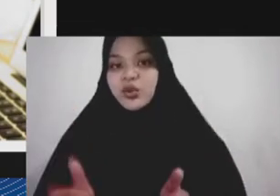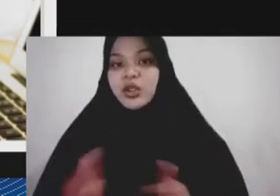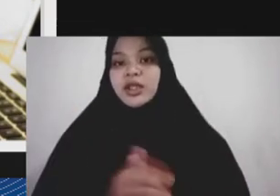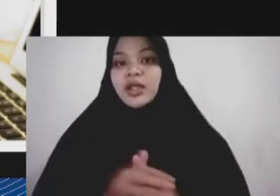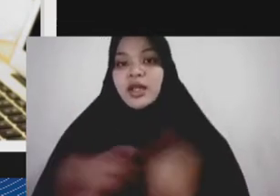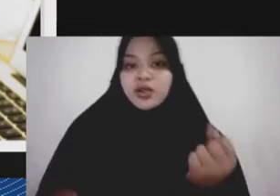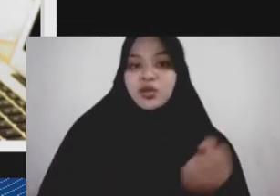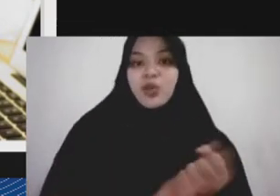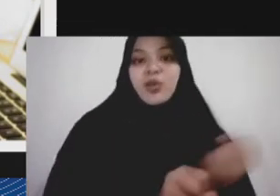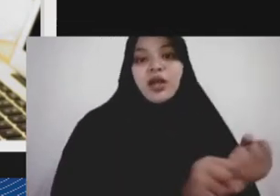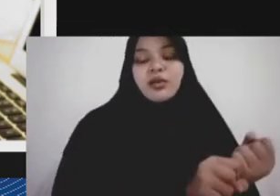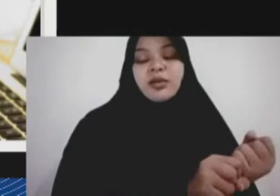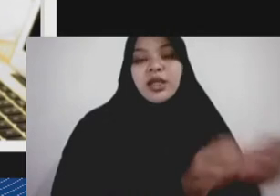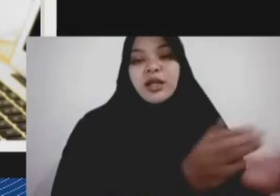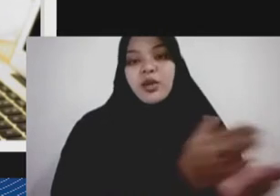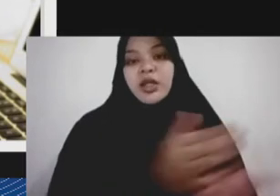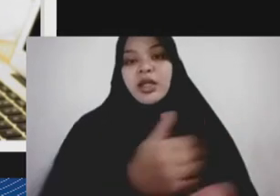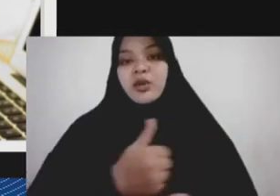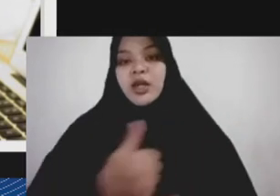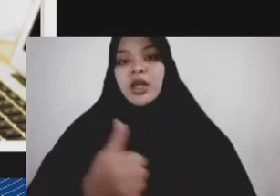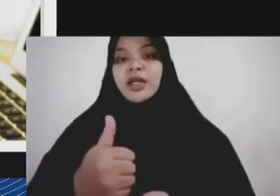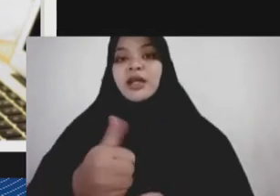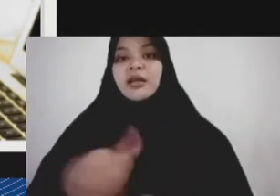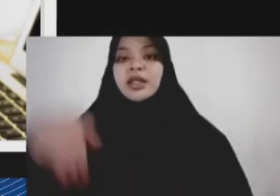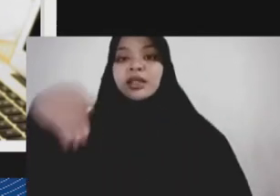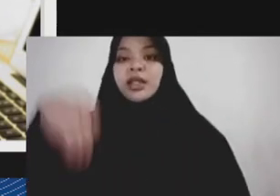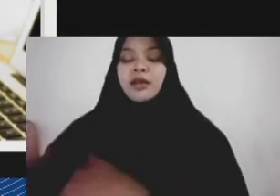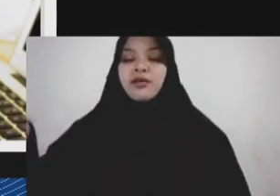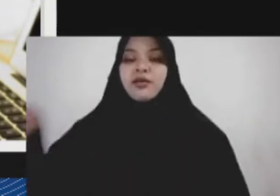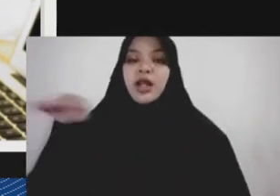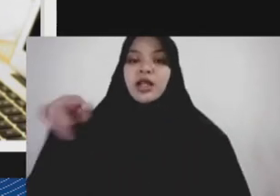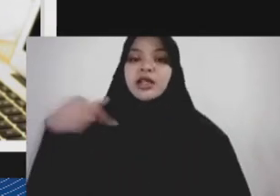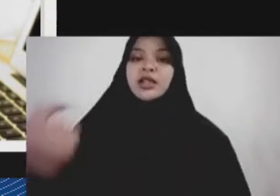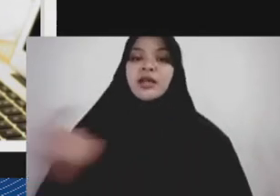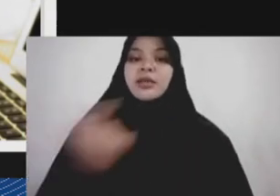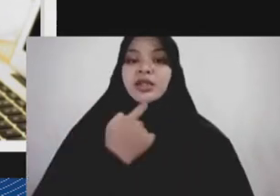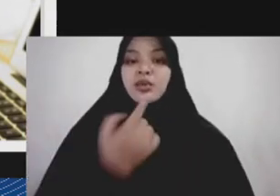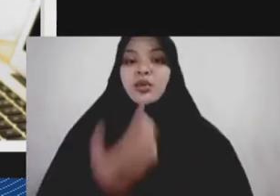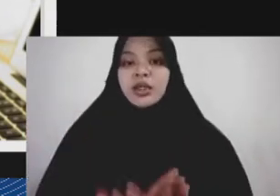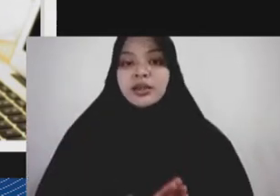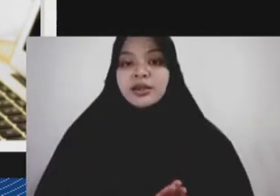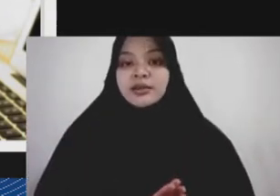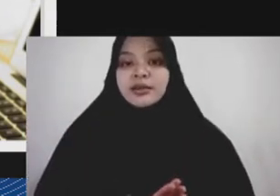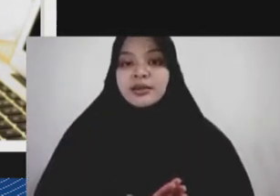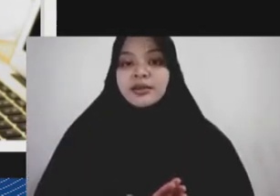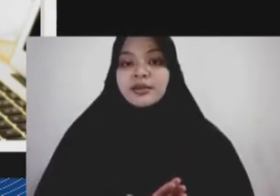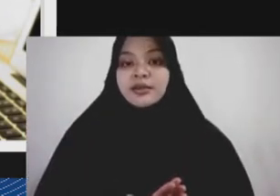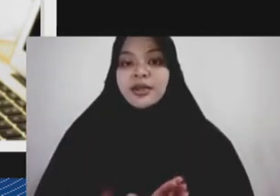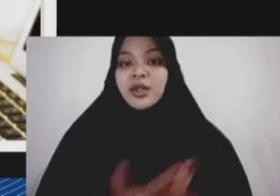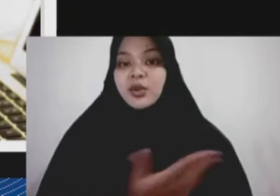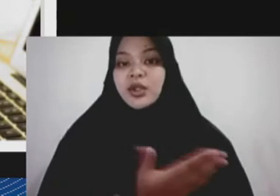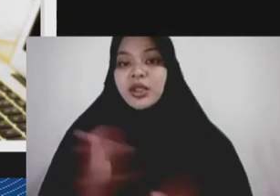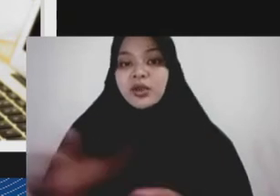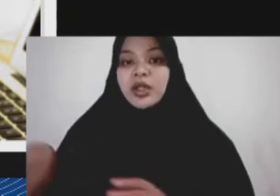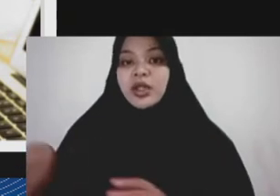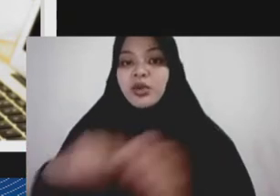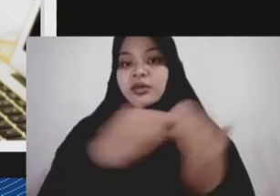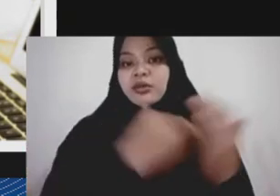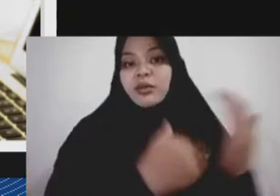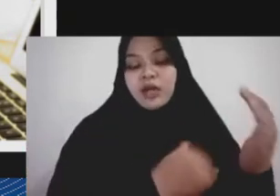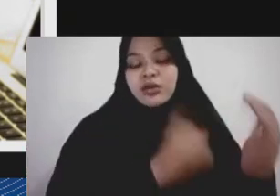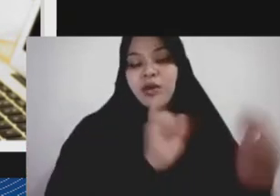link survivors of gender-based violence with trained law enforcement practitioners as well as judicial